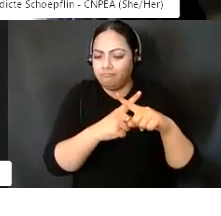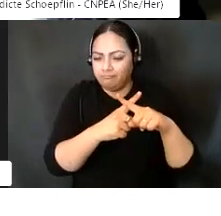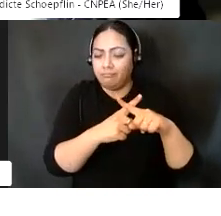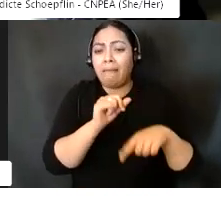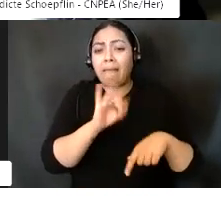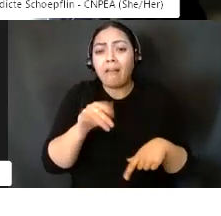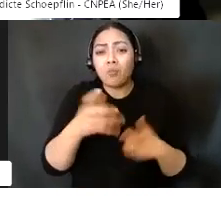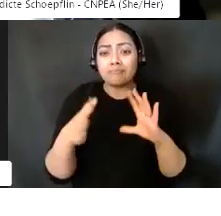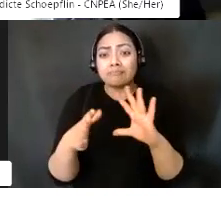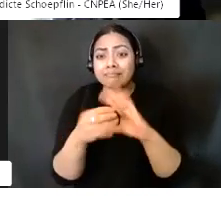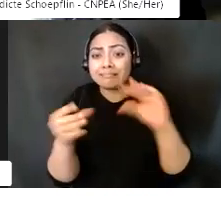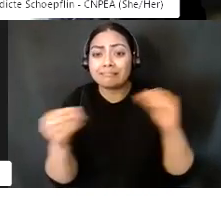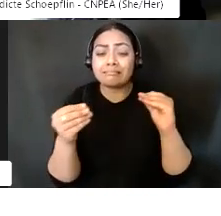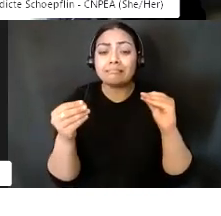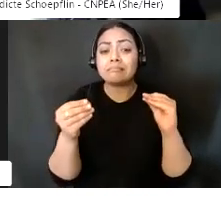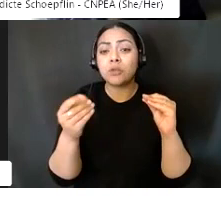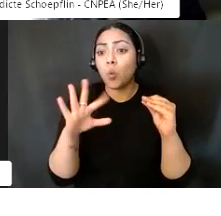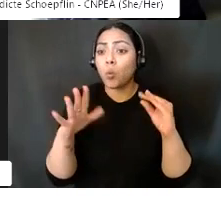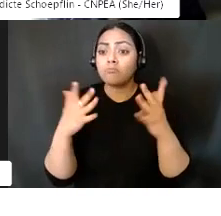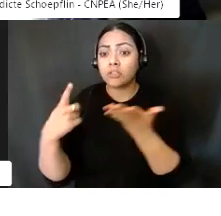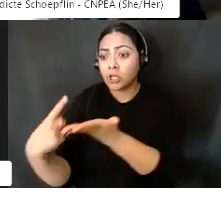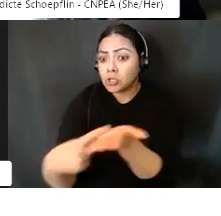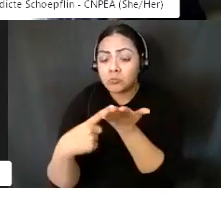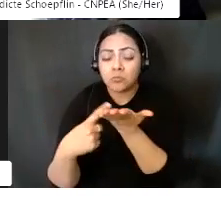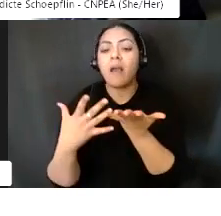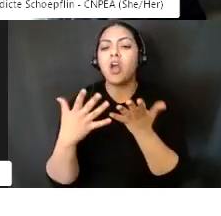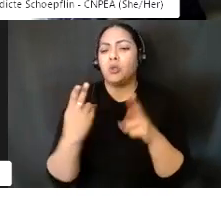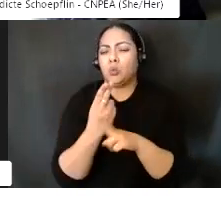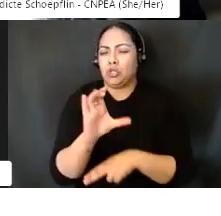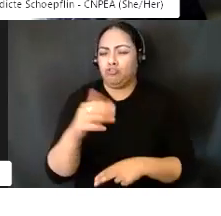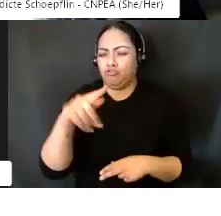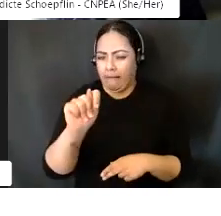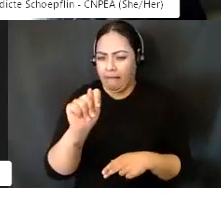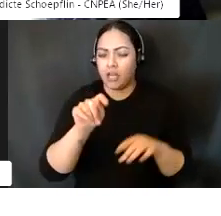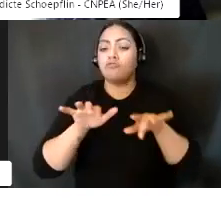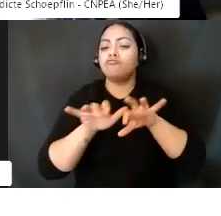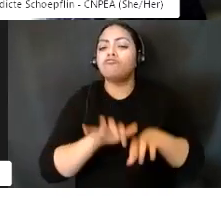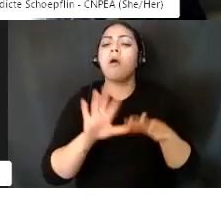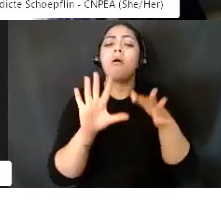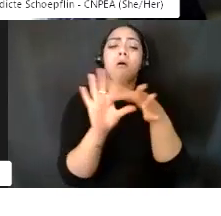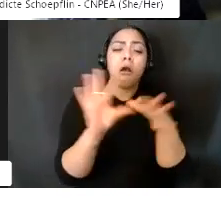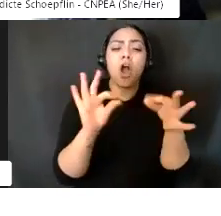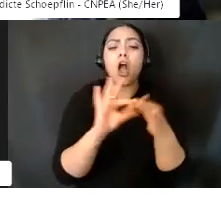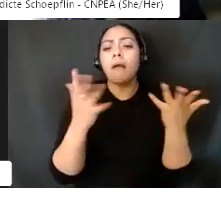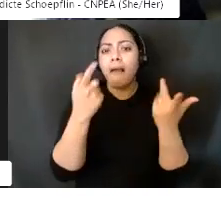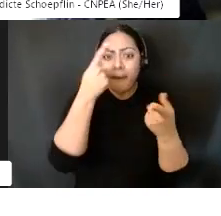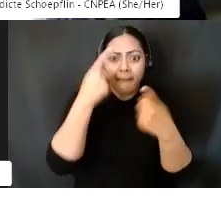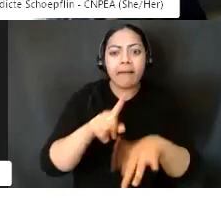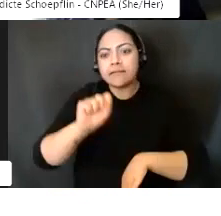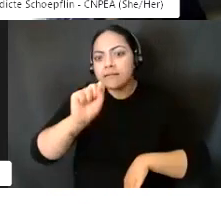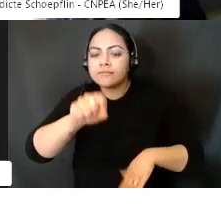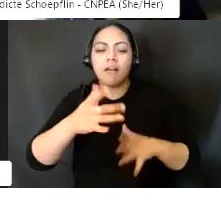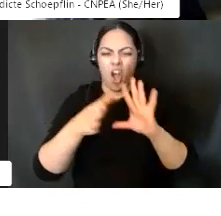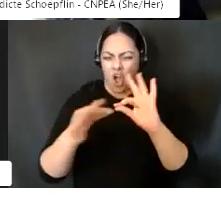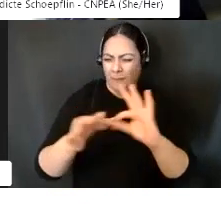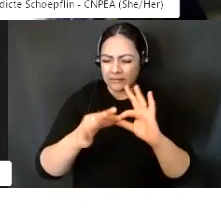communicate with us or with each other, you can use the chat box, and you can use that to post comments during the session. We will be